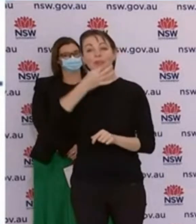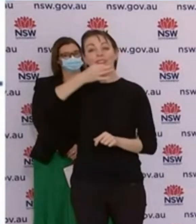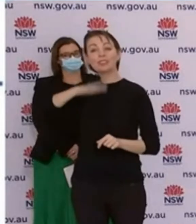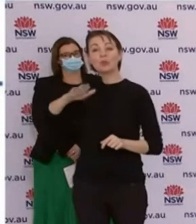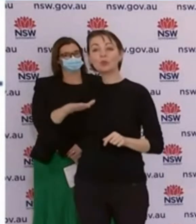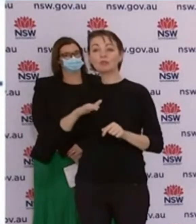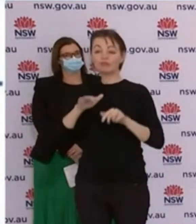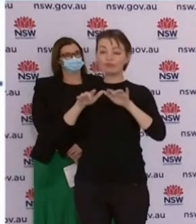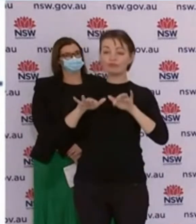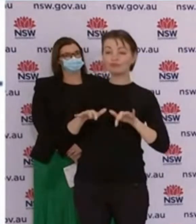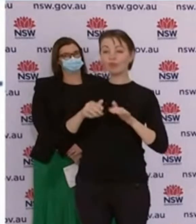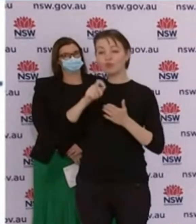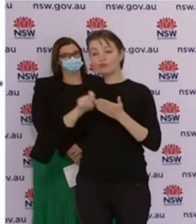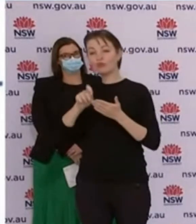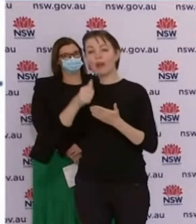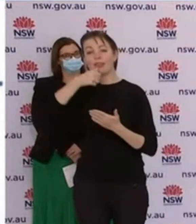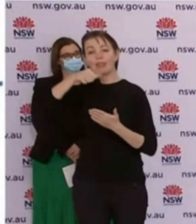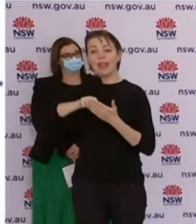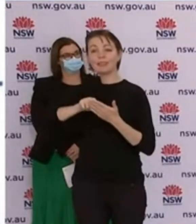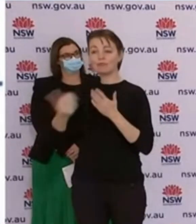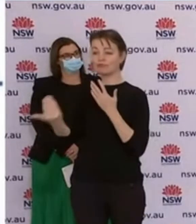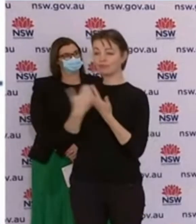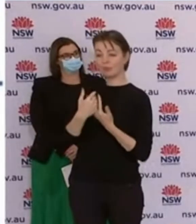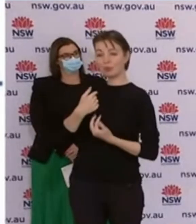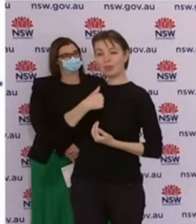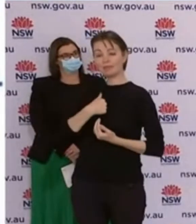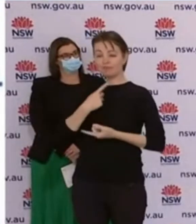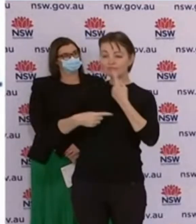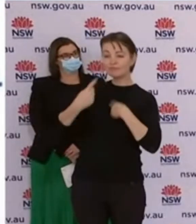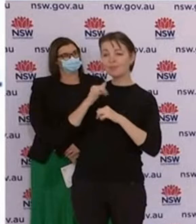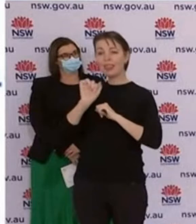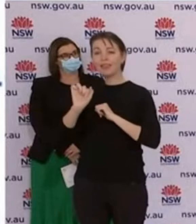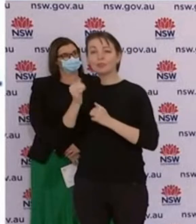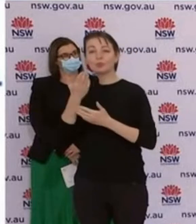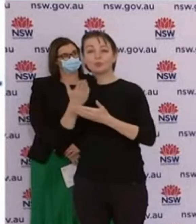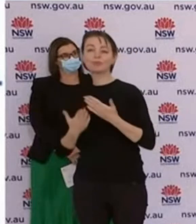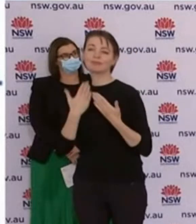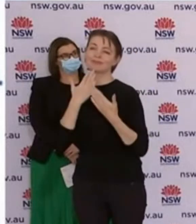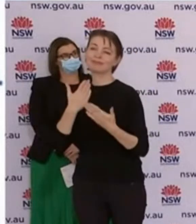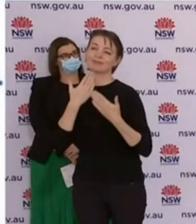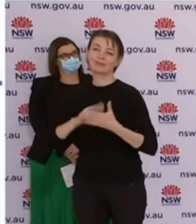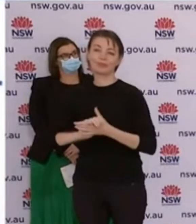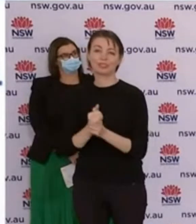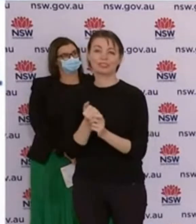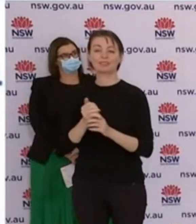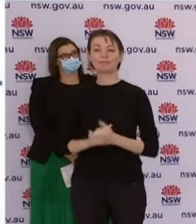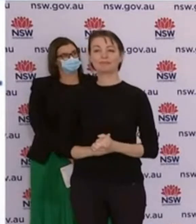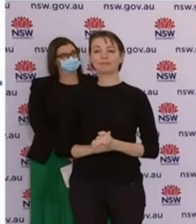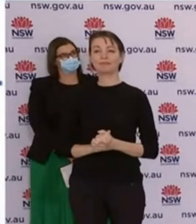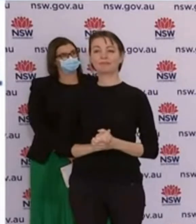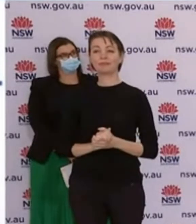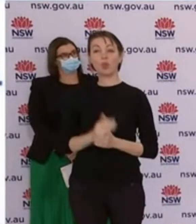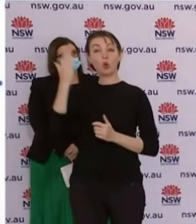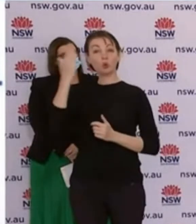their experiences and sharing their stories. And I'm really grateful for that. Thank you very much. In relation to schools going back, the